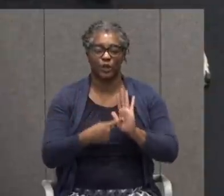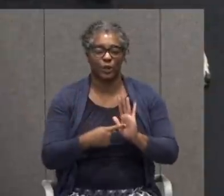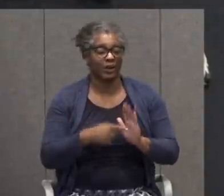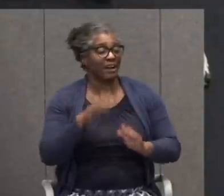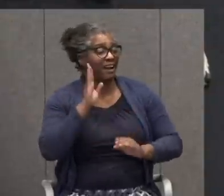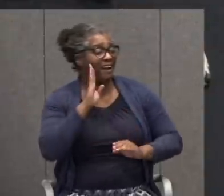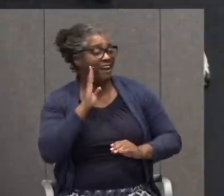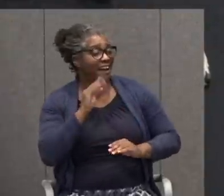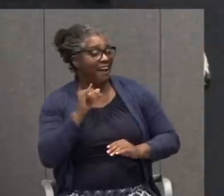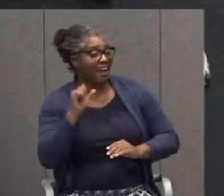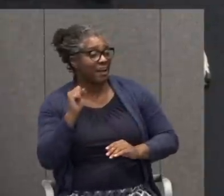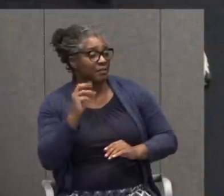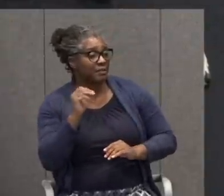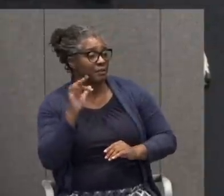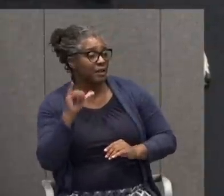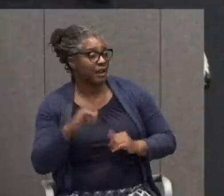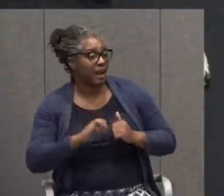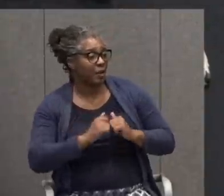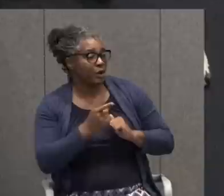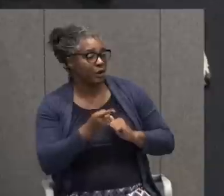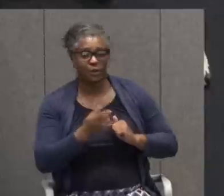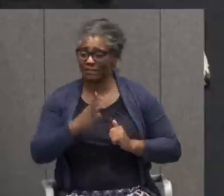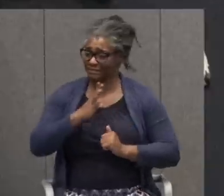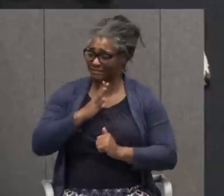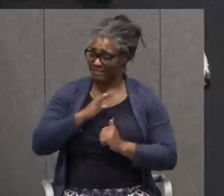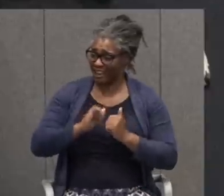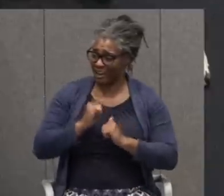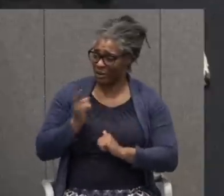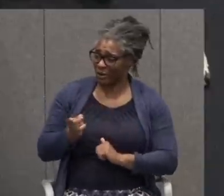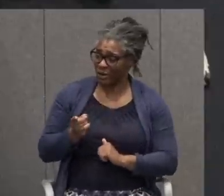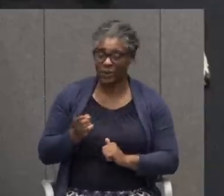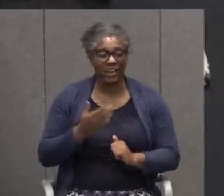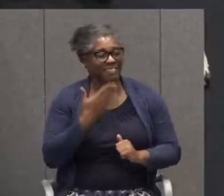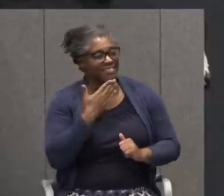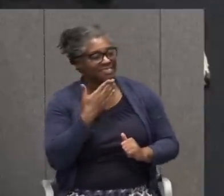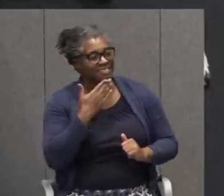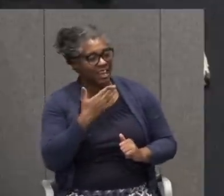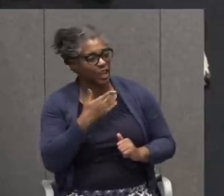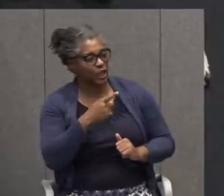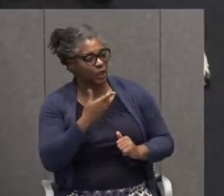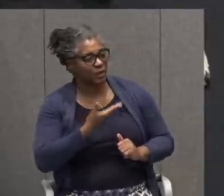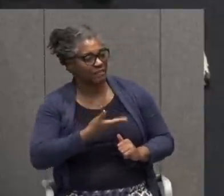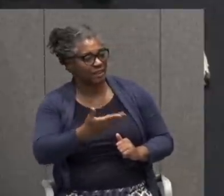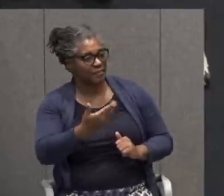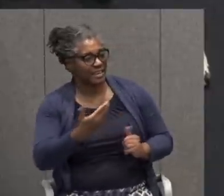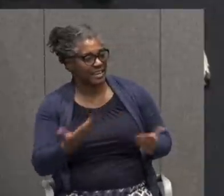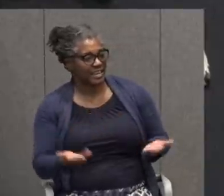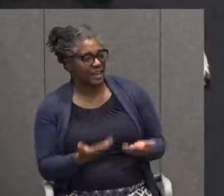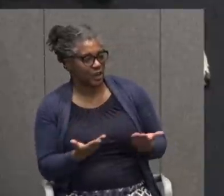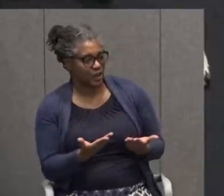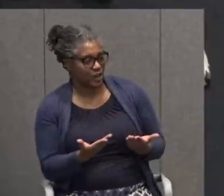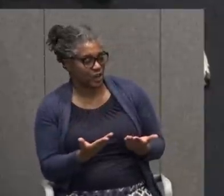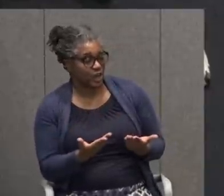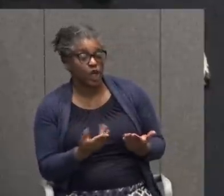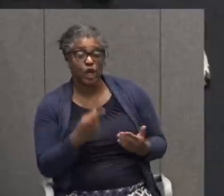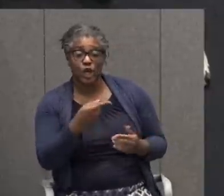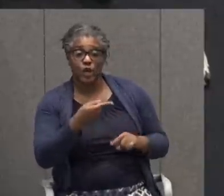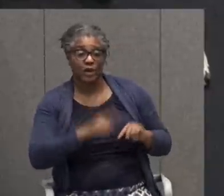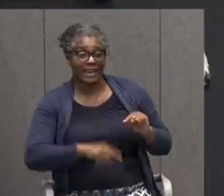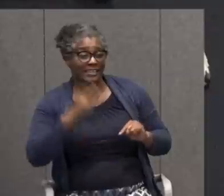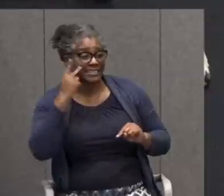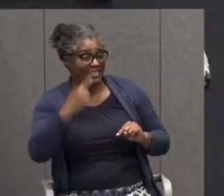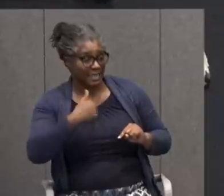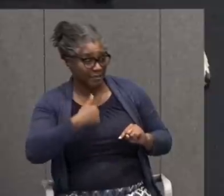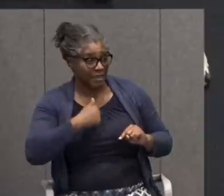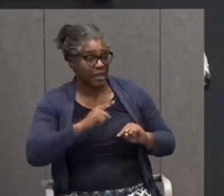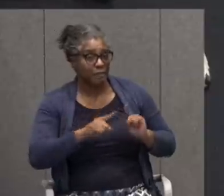I'm doing well, Miss Jacobson. Thank you. Thanks for having me here today. And boys and girls, you can't see me, but you will be able to see the fossils that